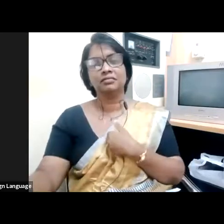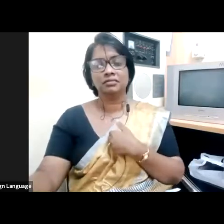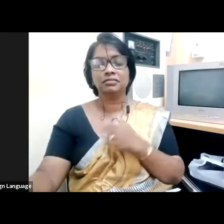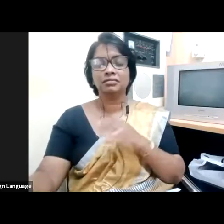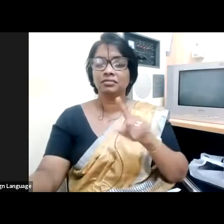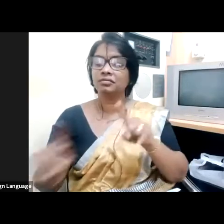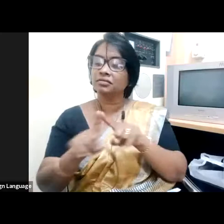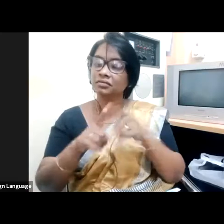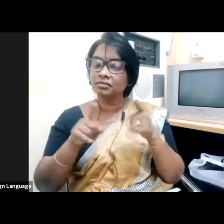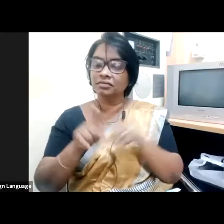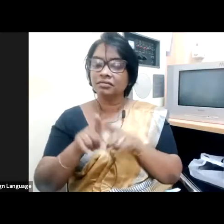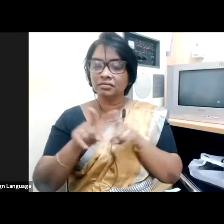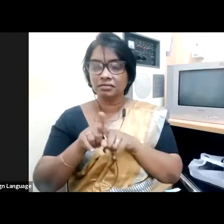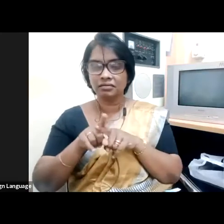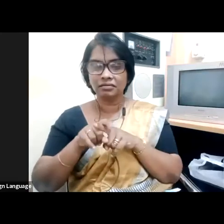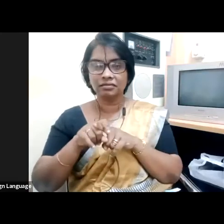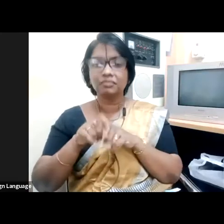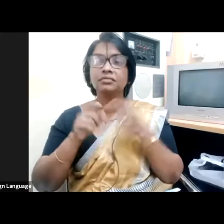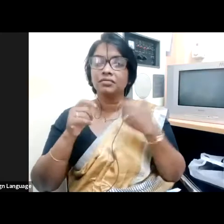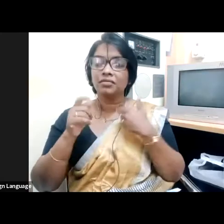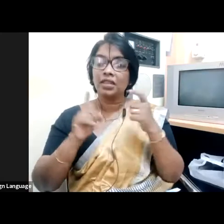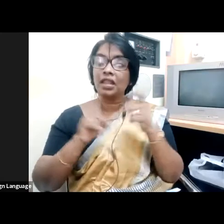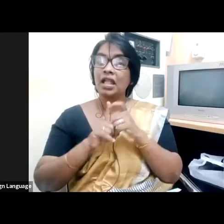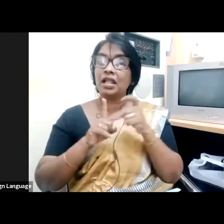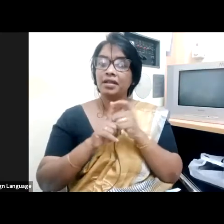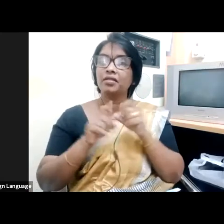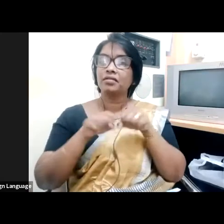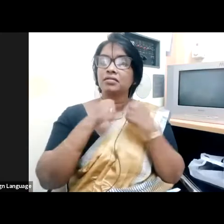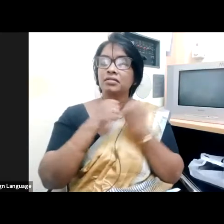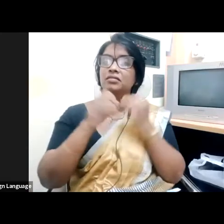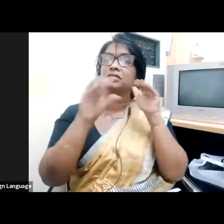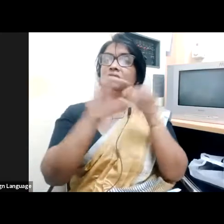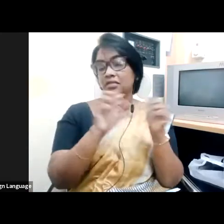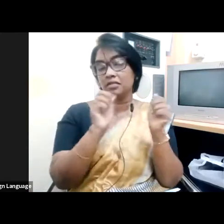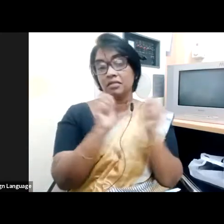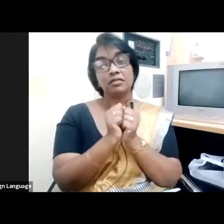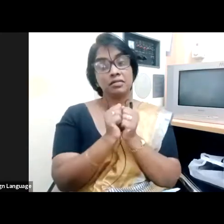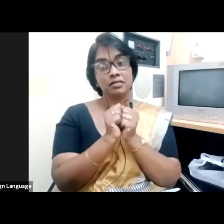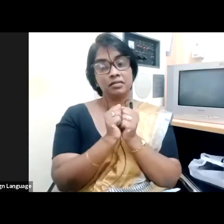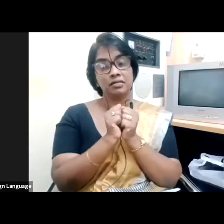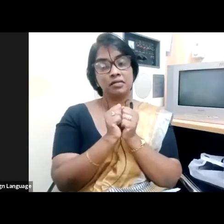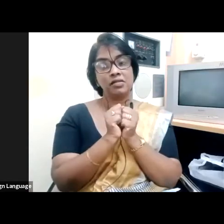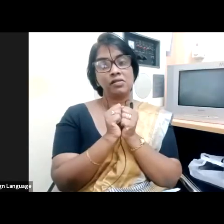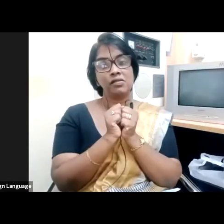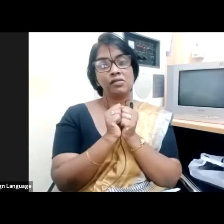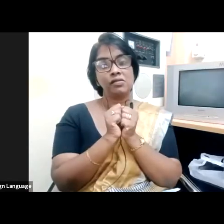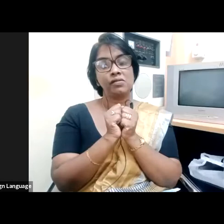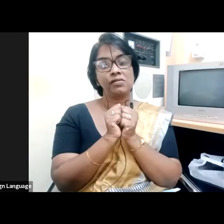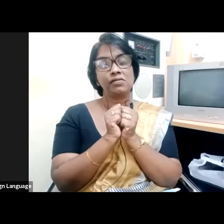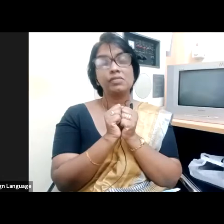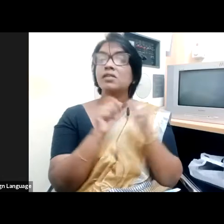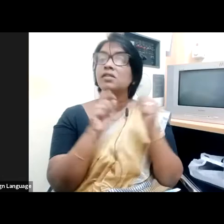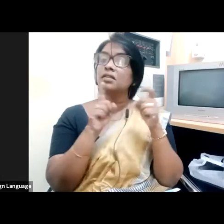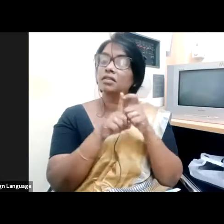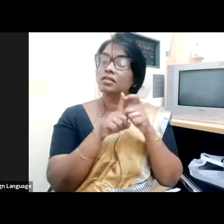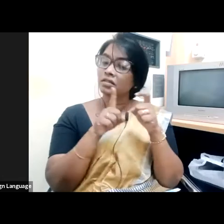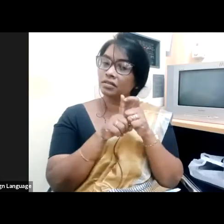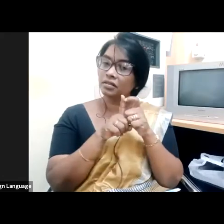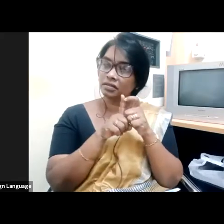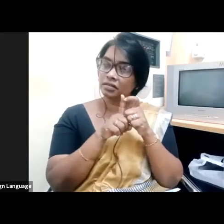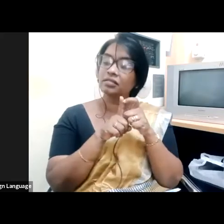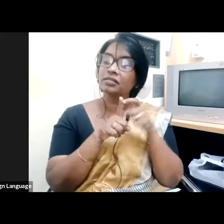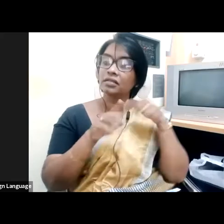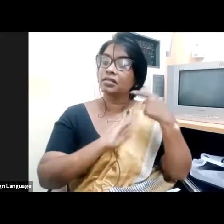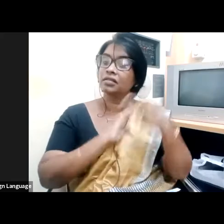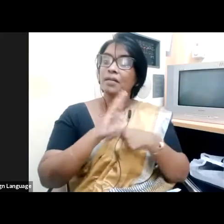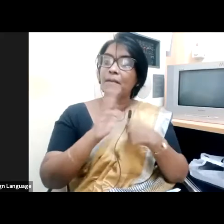working at Dialogue, when Dialogue has the influence over 17 million citizens of this country, and of course we are